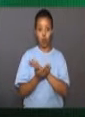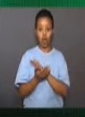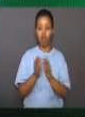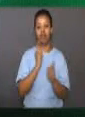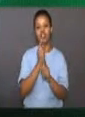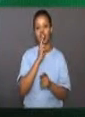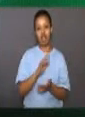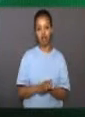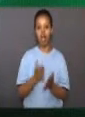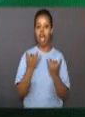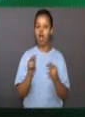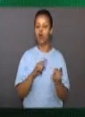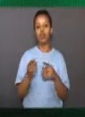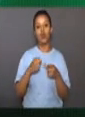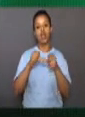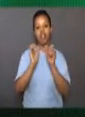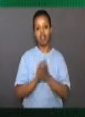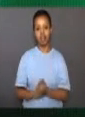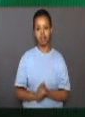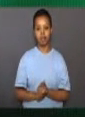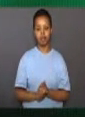us continue on with the lesson.